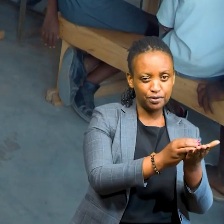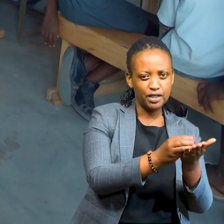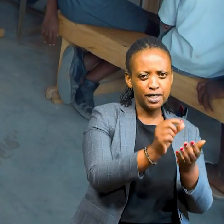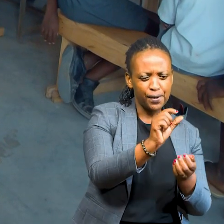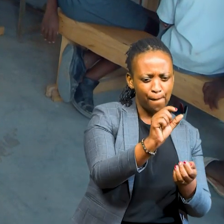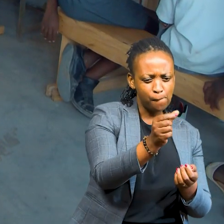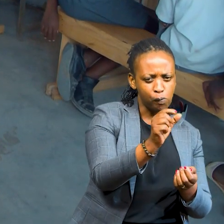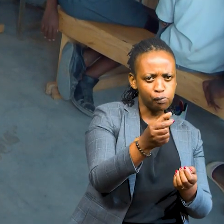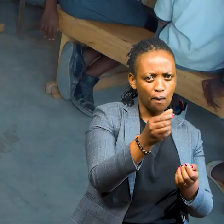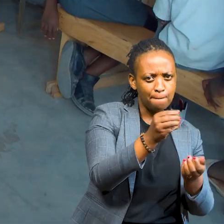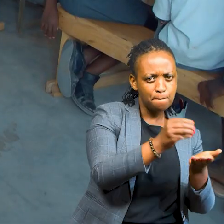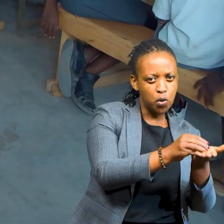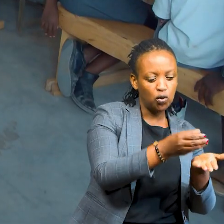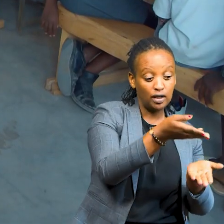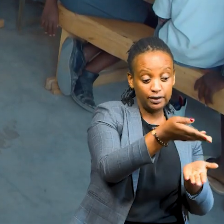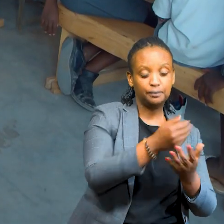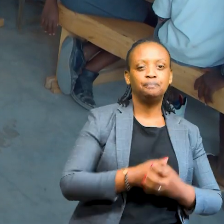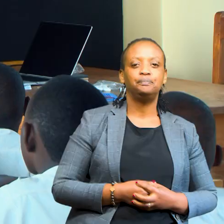here the counters.